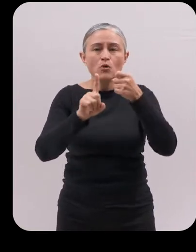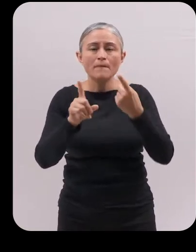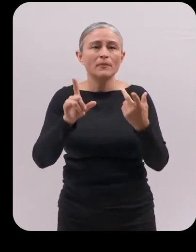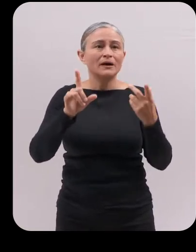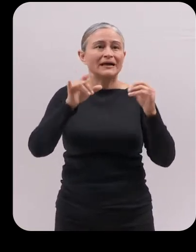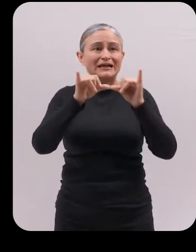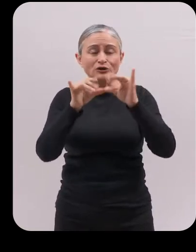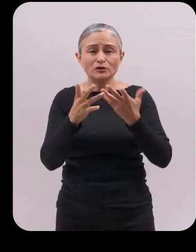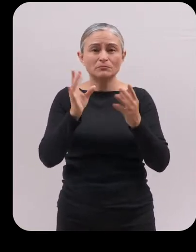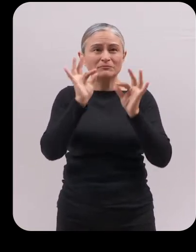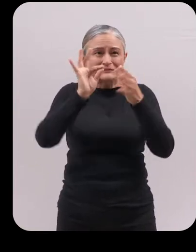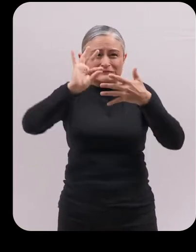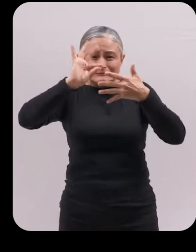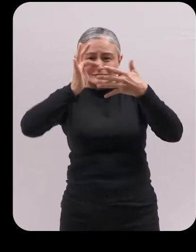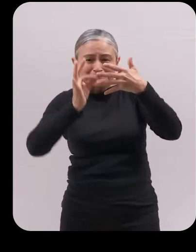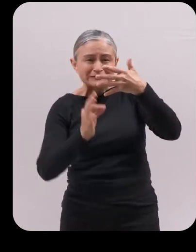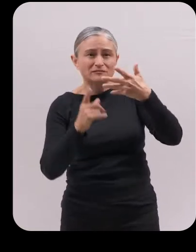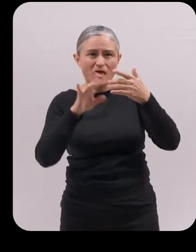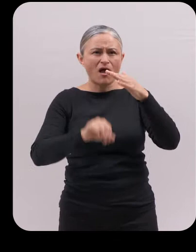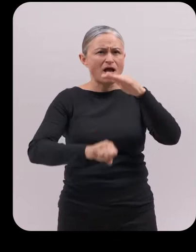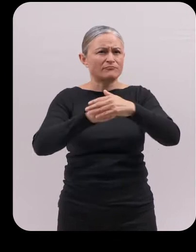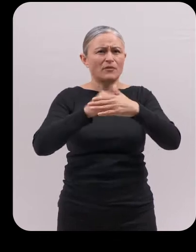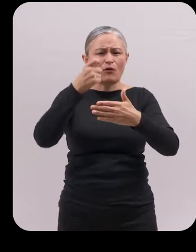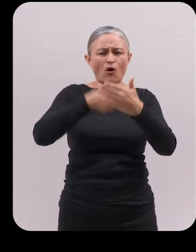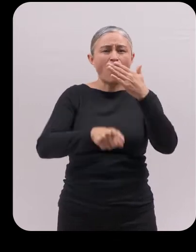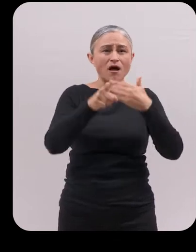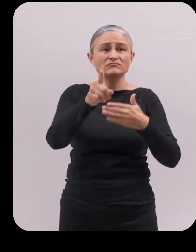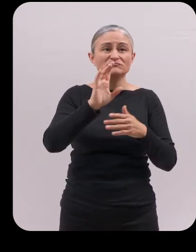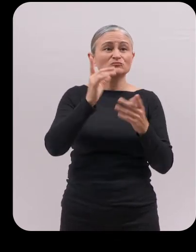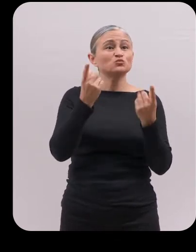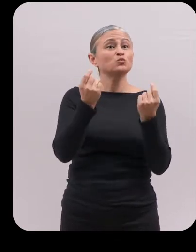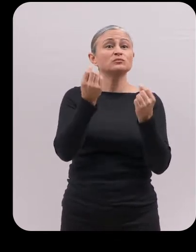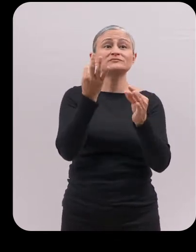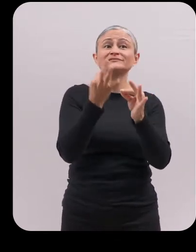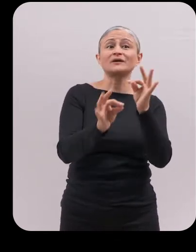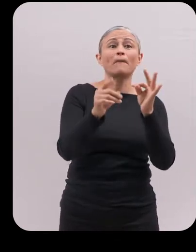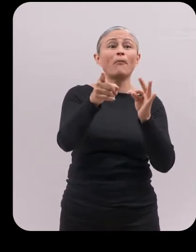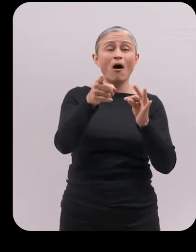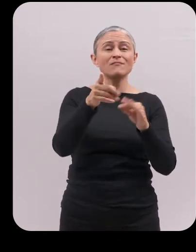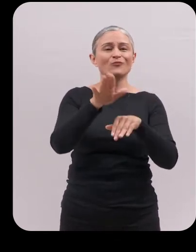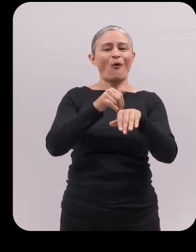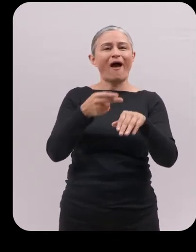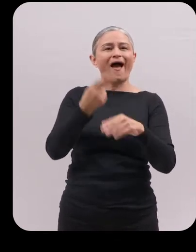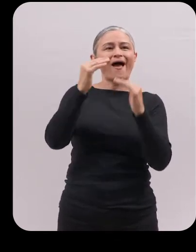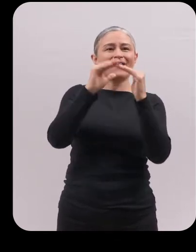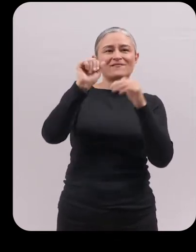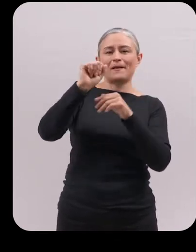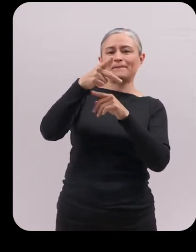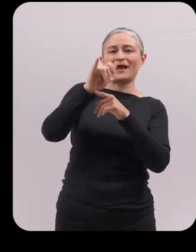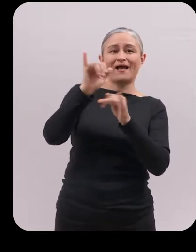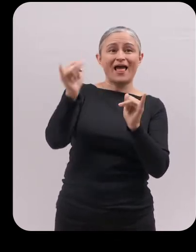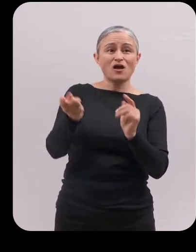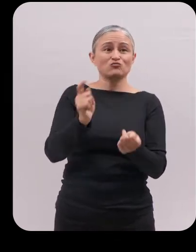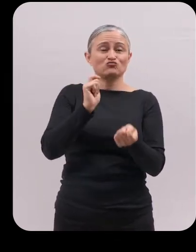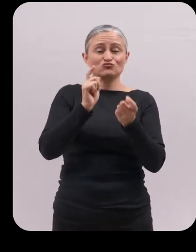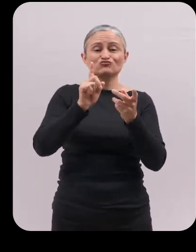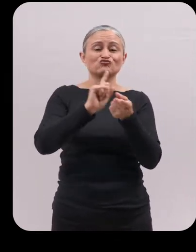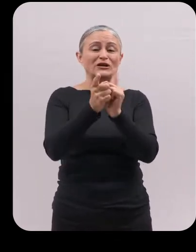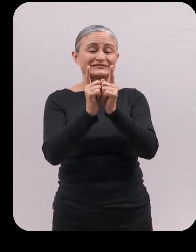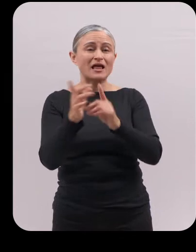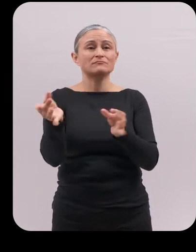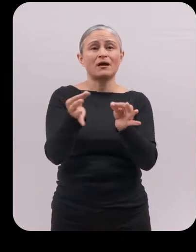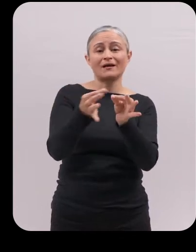fine-tuning, capacity, and cost. All you have to do is call a few high-level APIs like translate, caption,